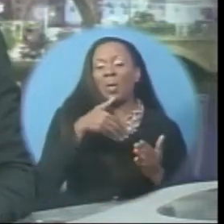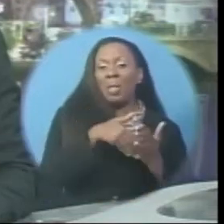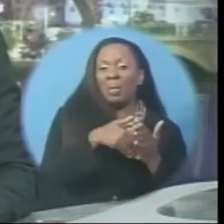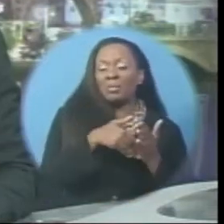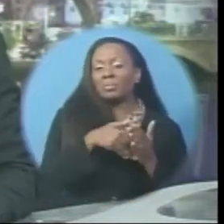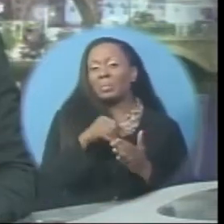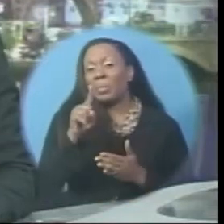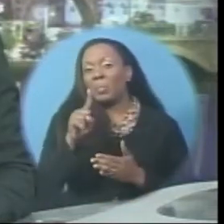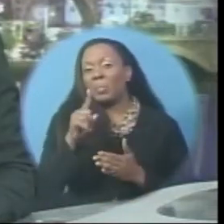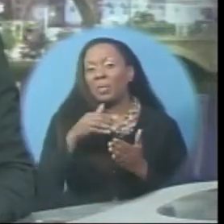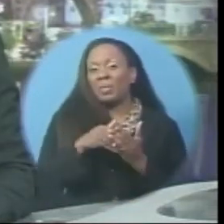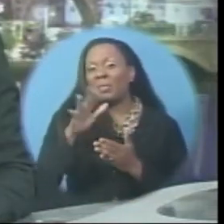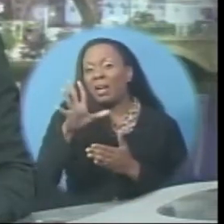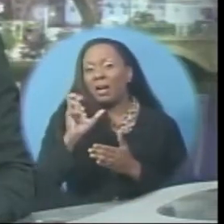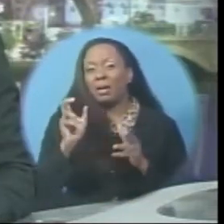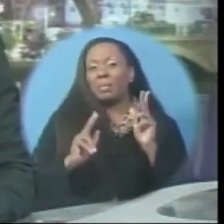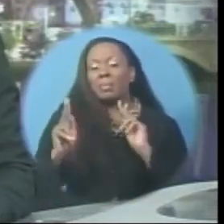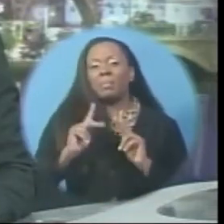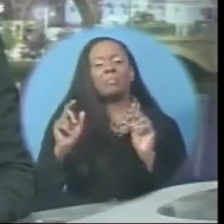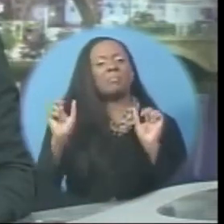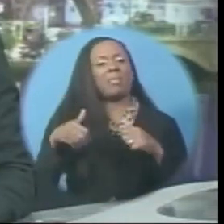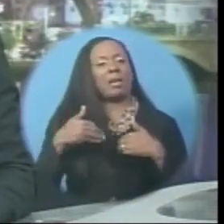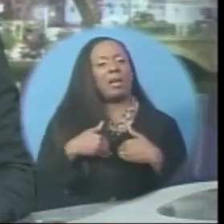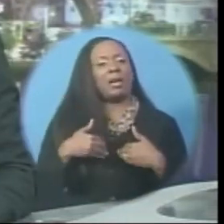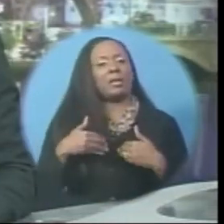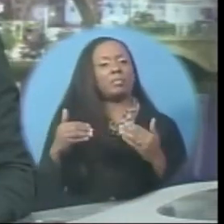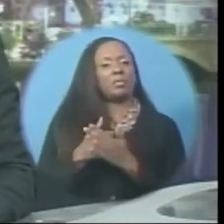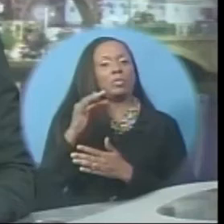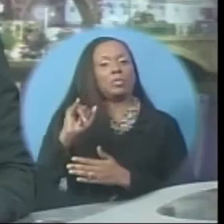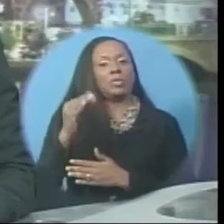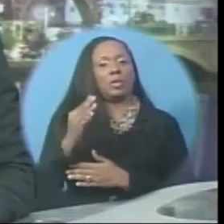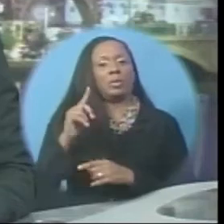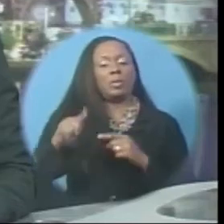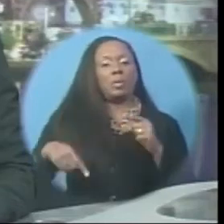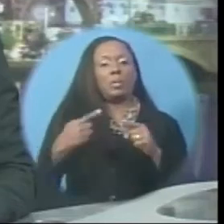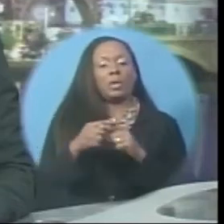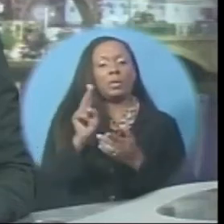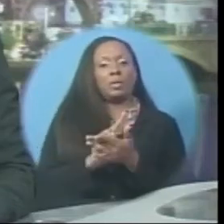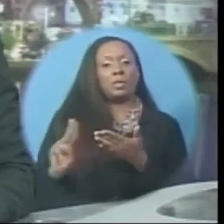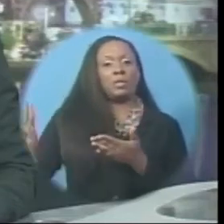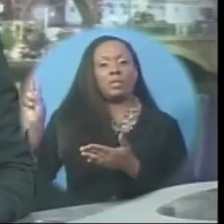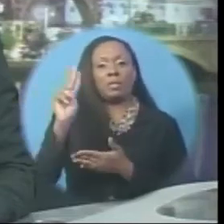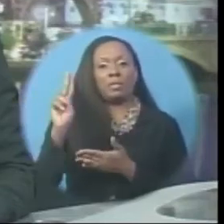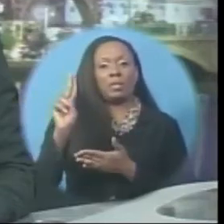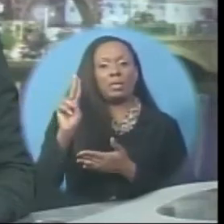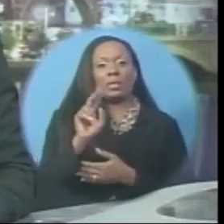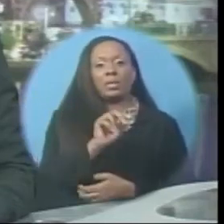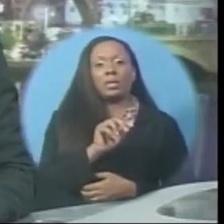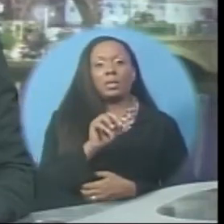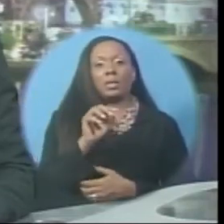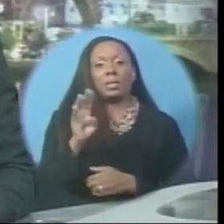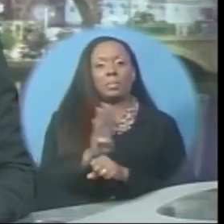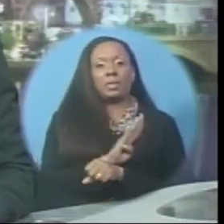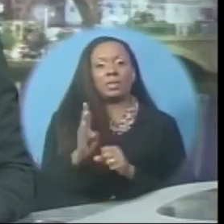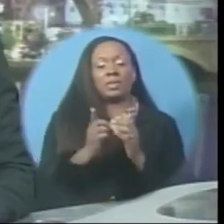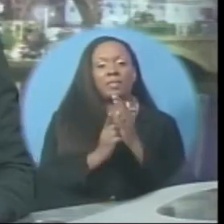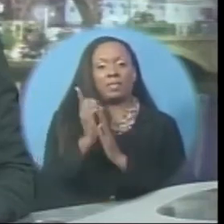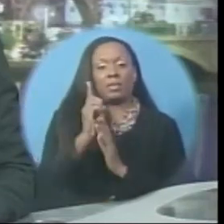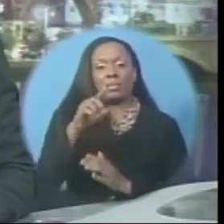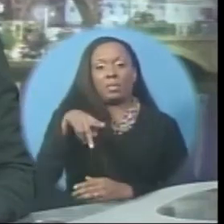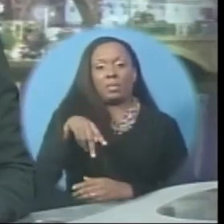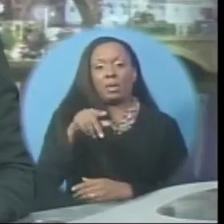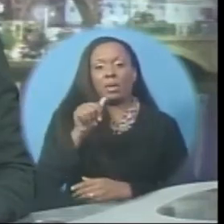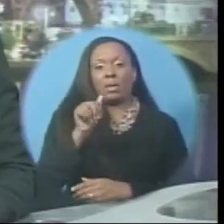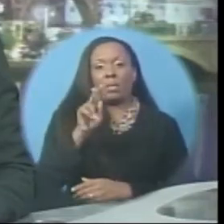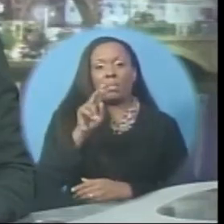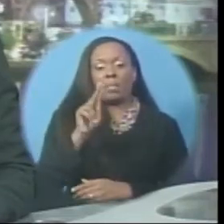and 1,500 people could find jobs once the UWI Jukes Agribusiness Development Park is completed in another 2 years.